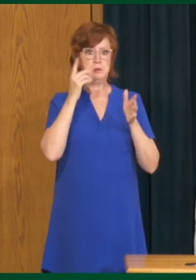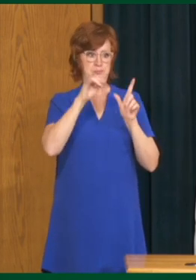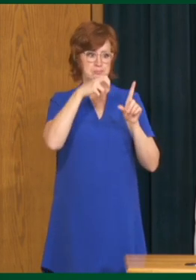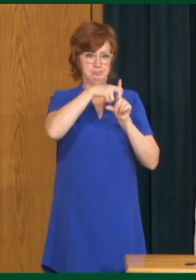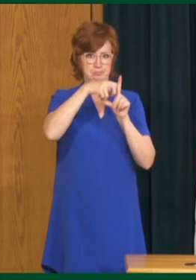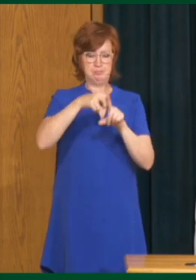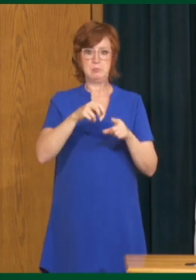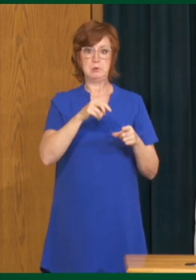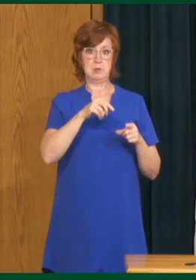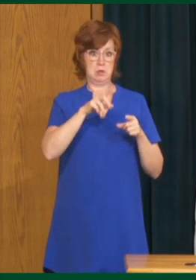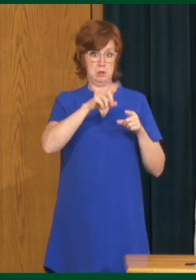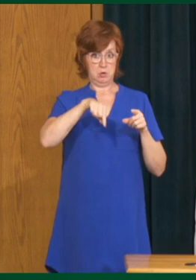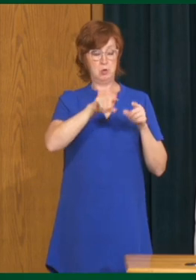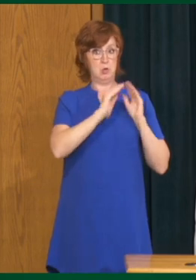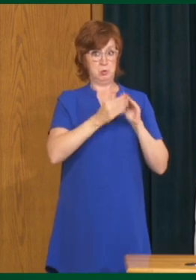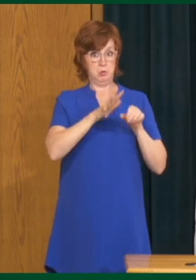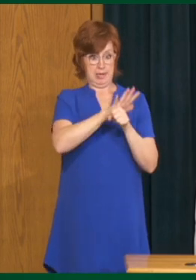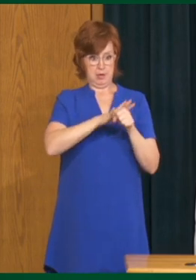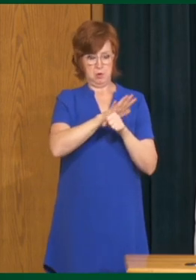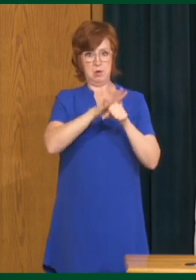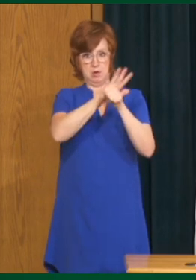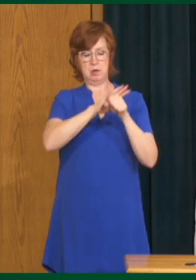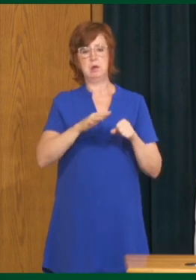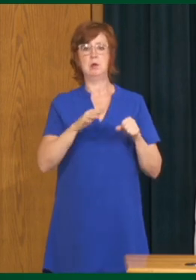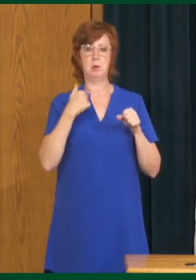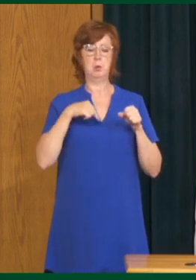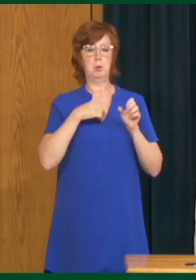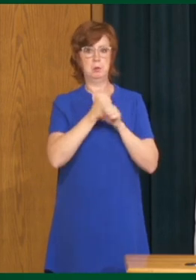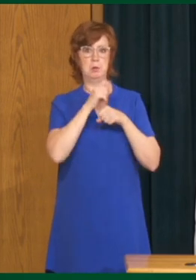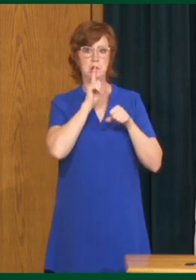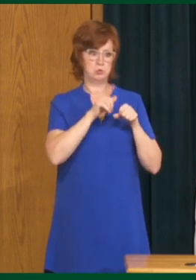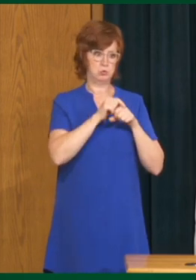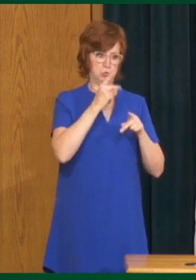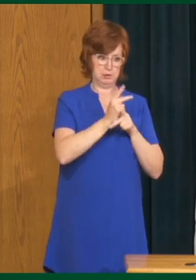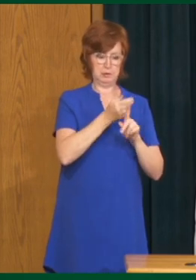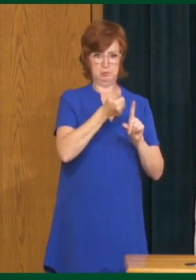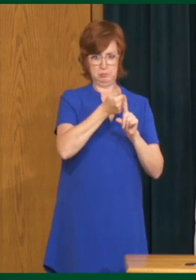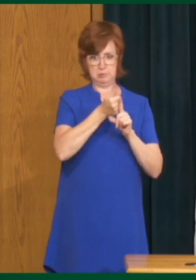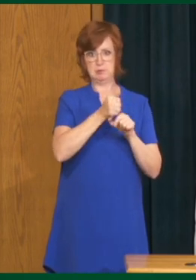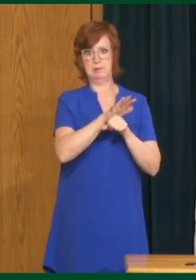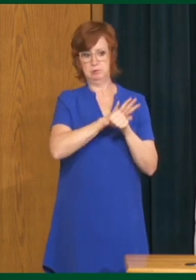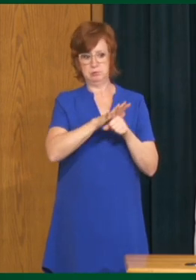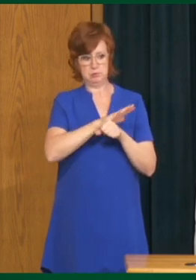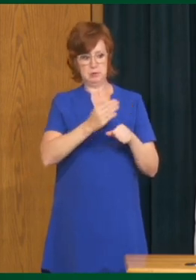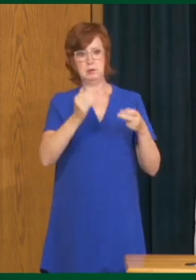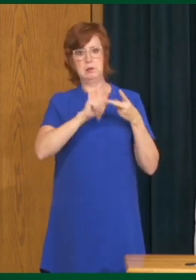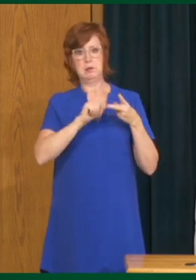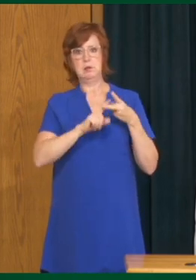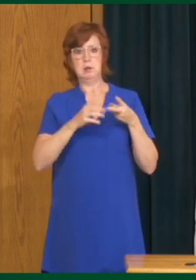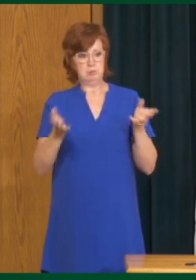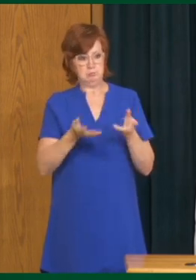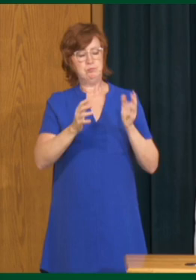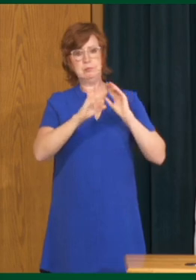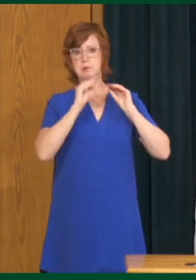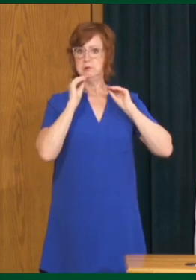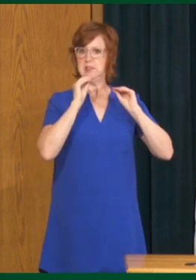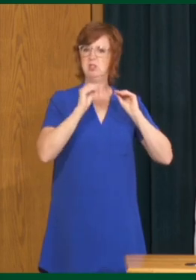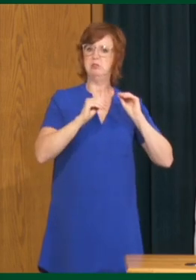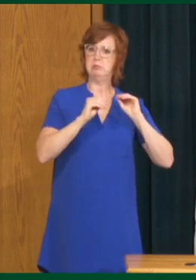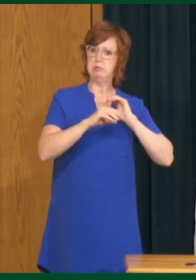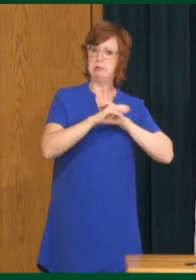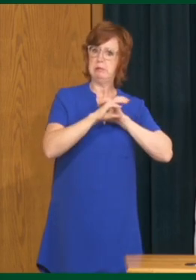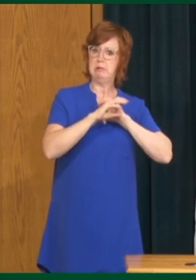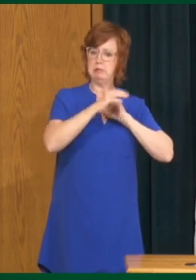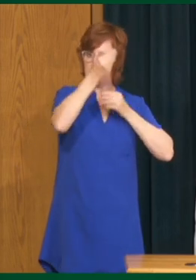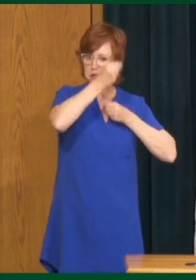those who test positive and their close contacts self-isolate, raising awareness in those communities about good health and safety practices